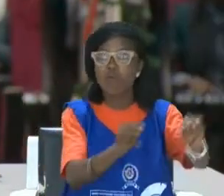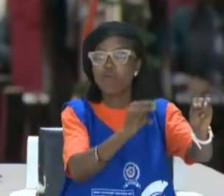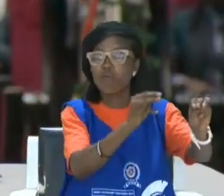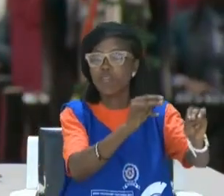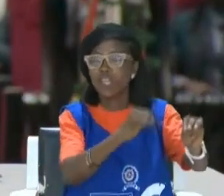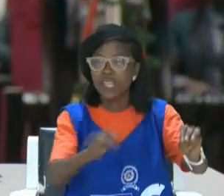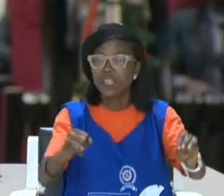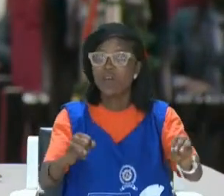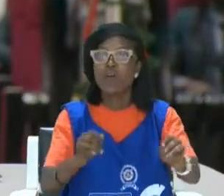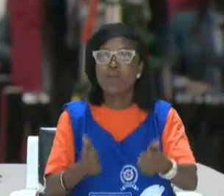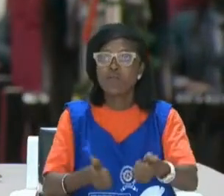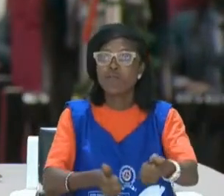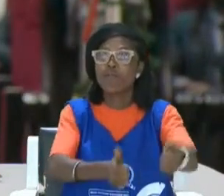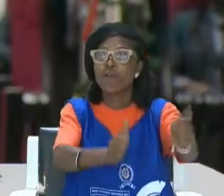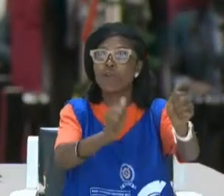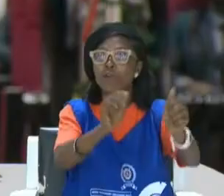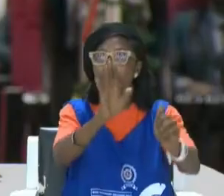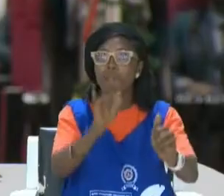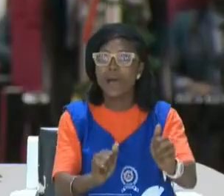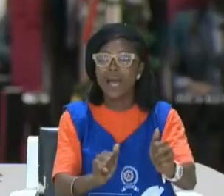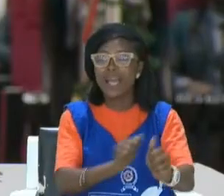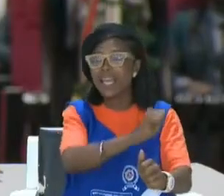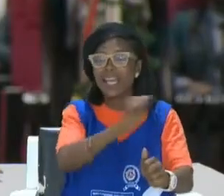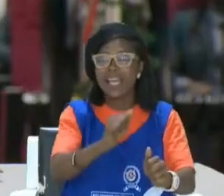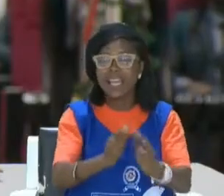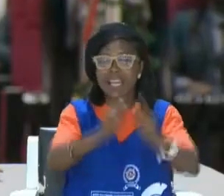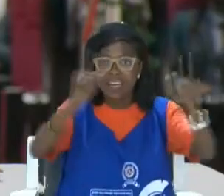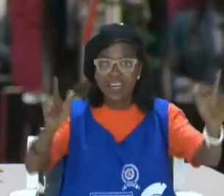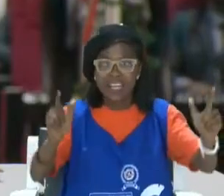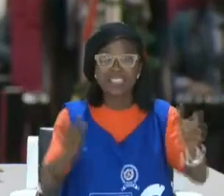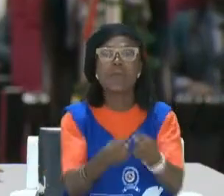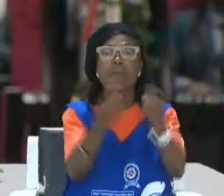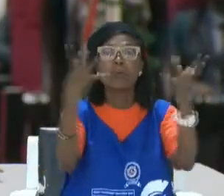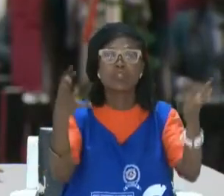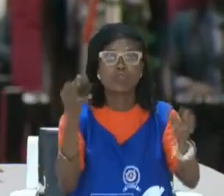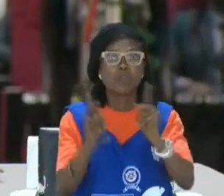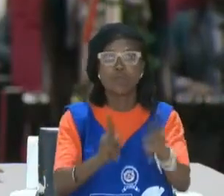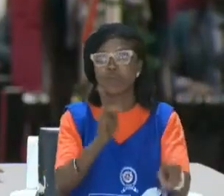followed by a great multitude of people.